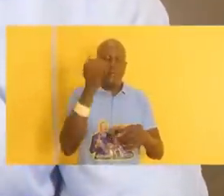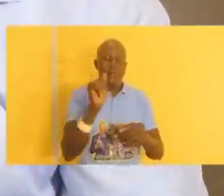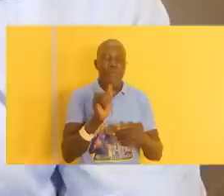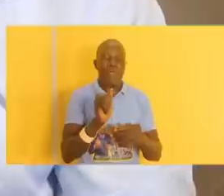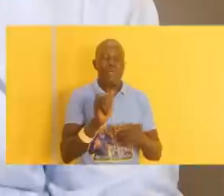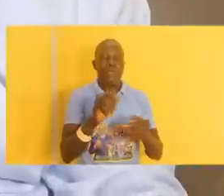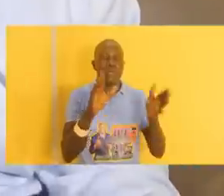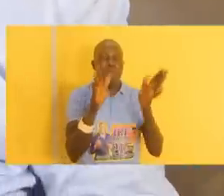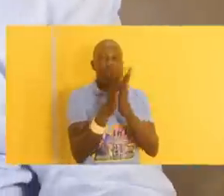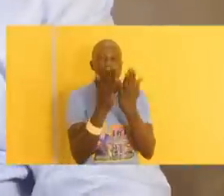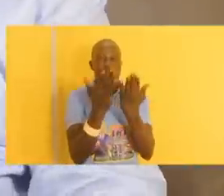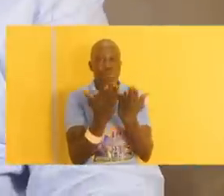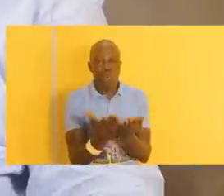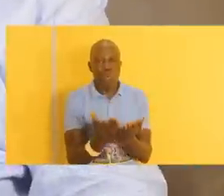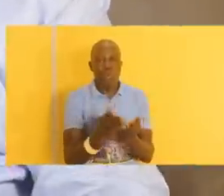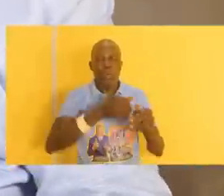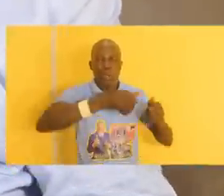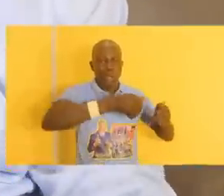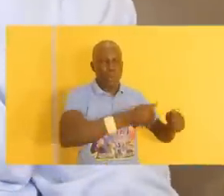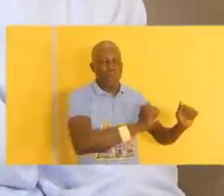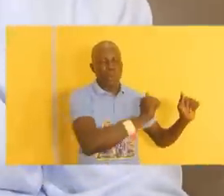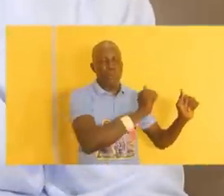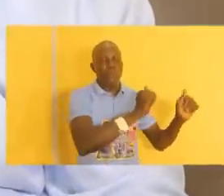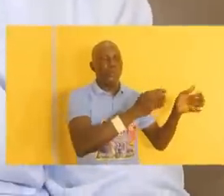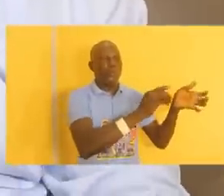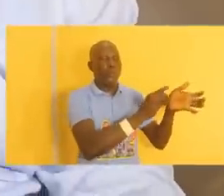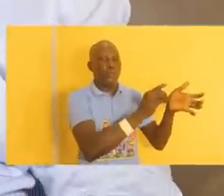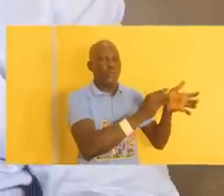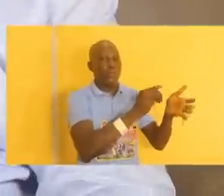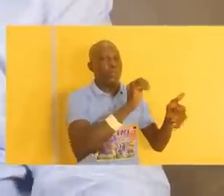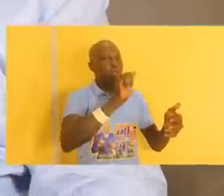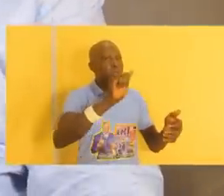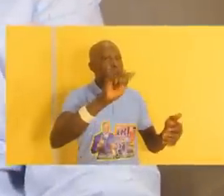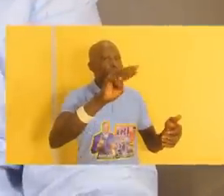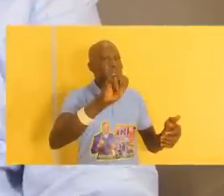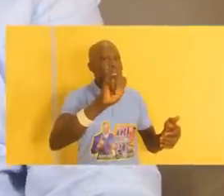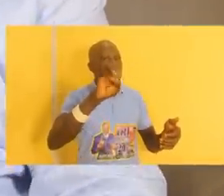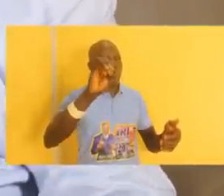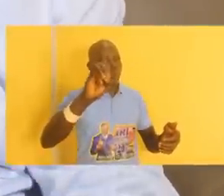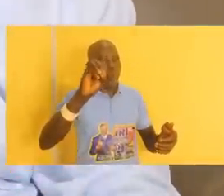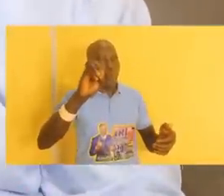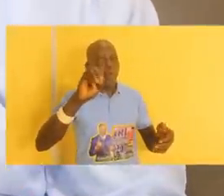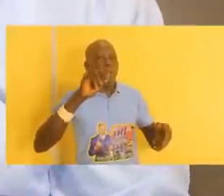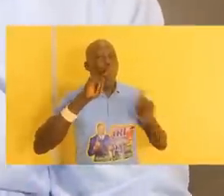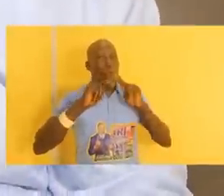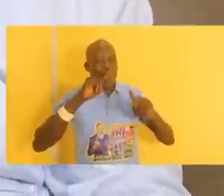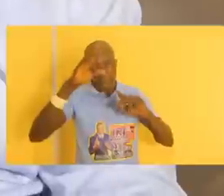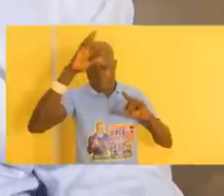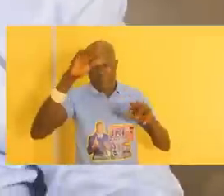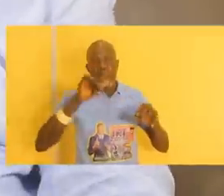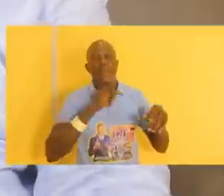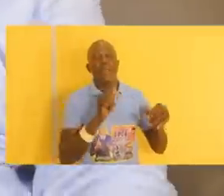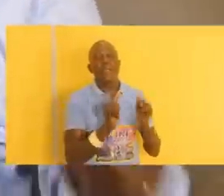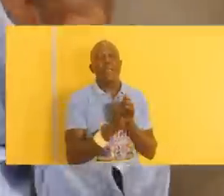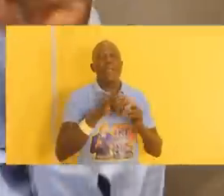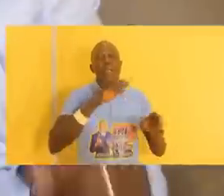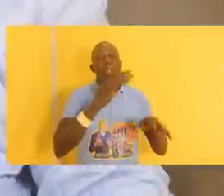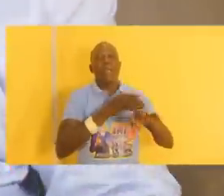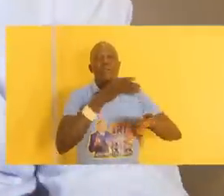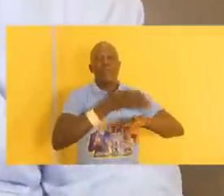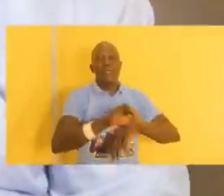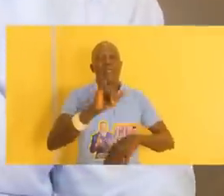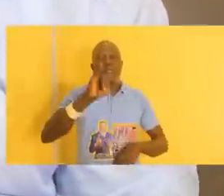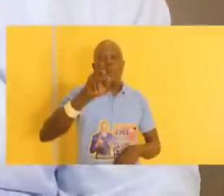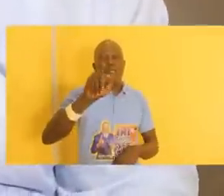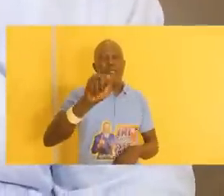Apostle Doctor. Apostle Doctor. SMO. Mustafa. JP. JP. Babasebioba. Babasebioba. Then you know